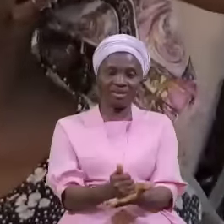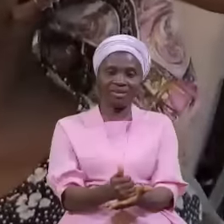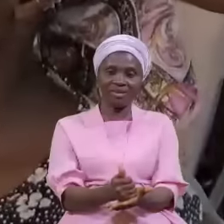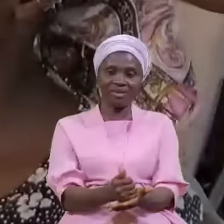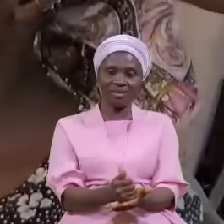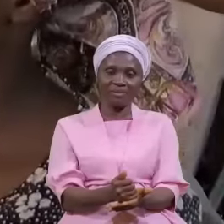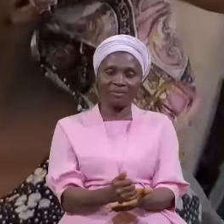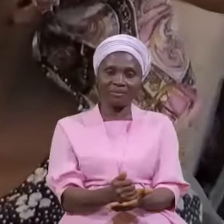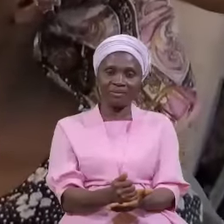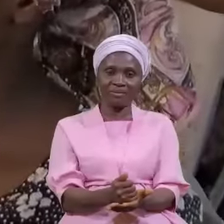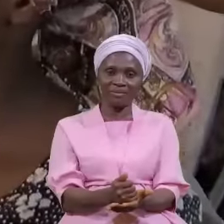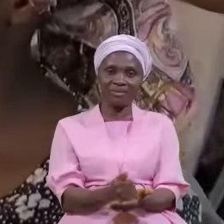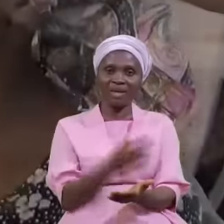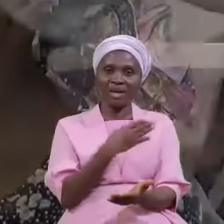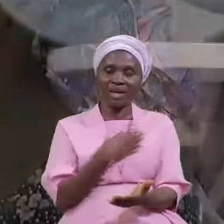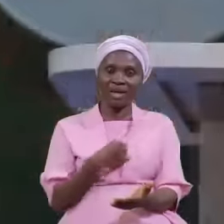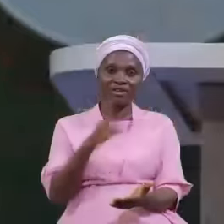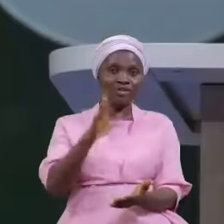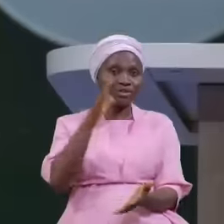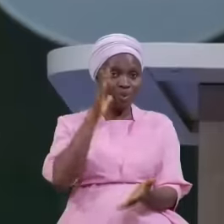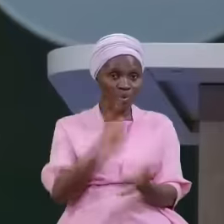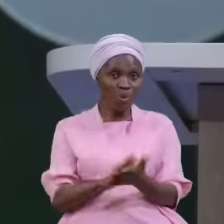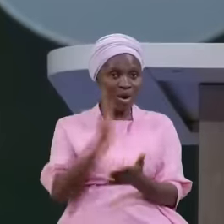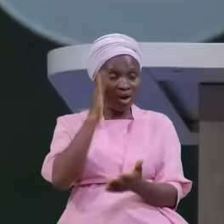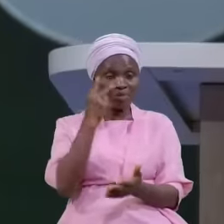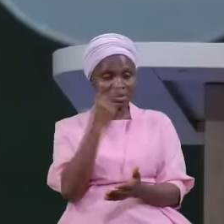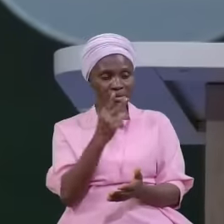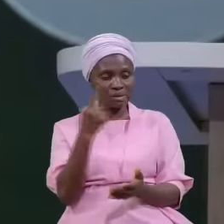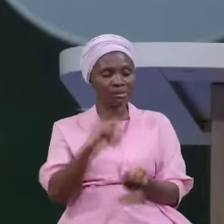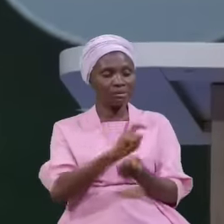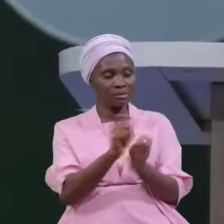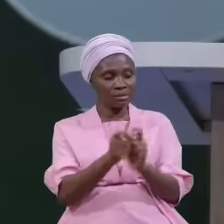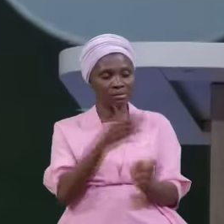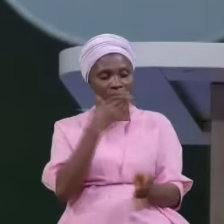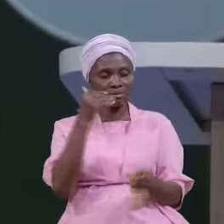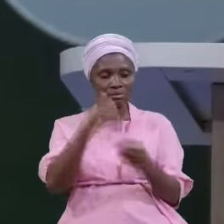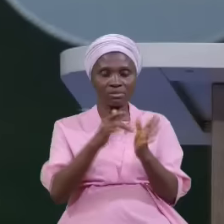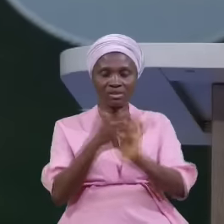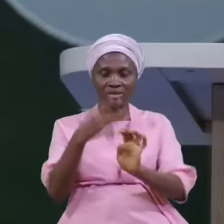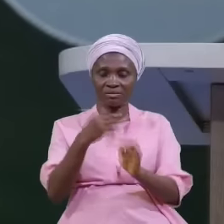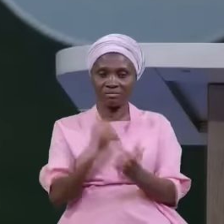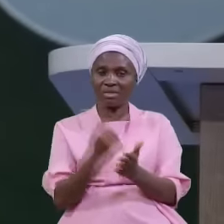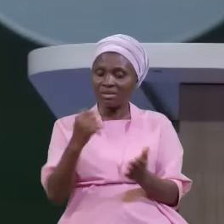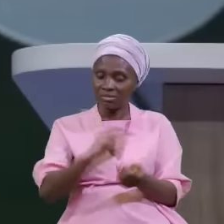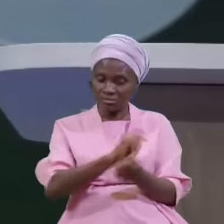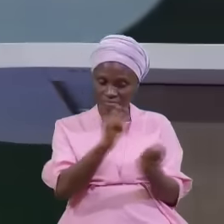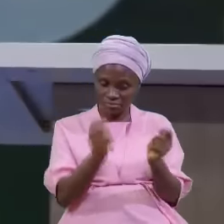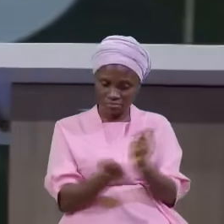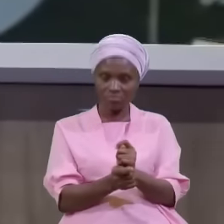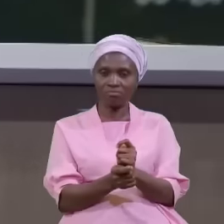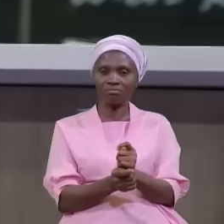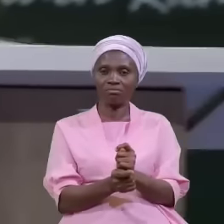And your wife will see the change, the transformation. You know, your wife has